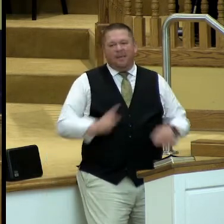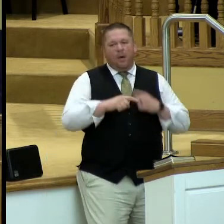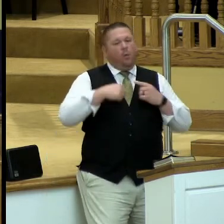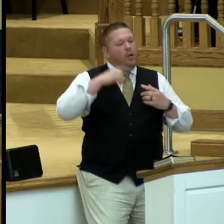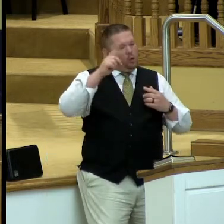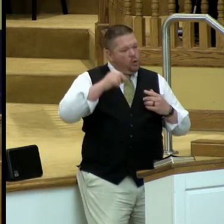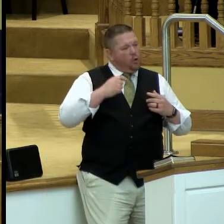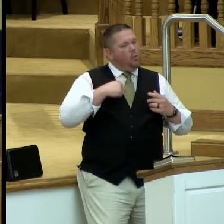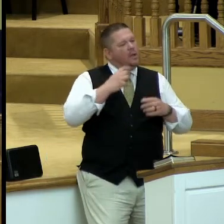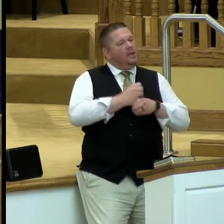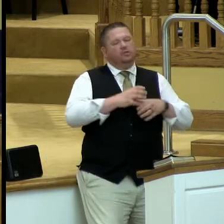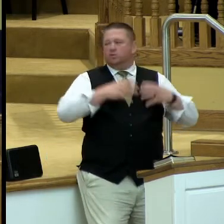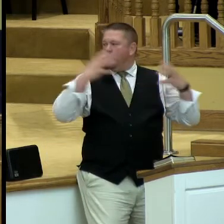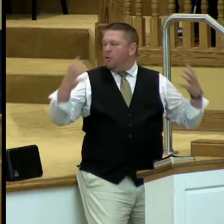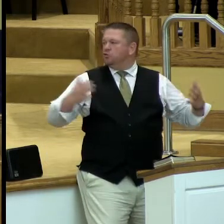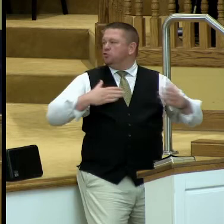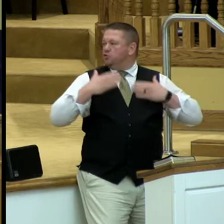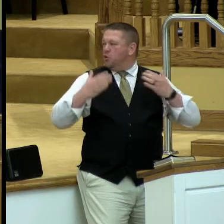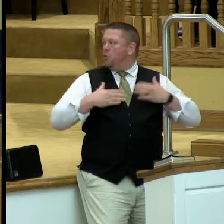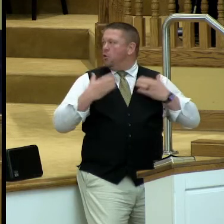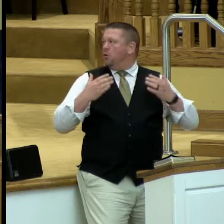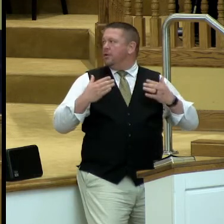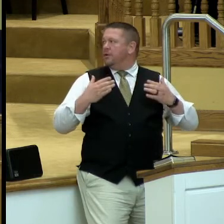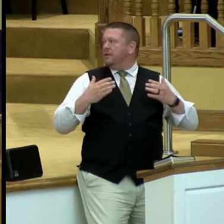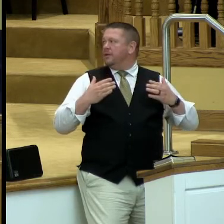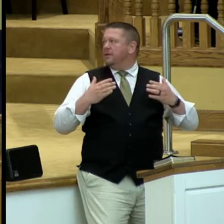But we do. We get so much joy.